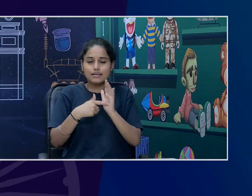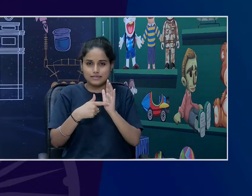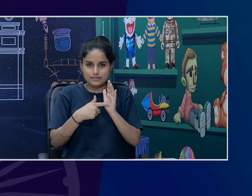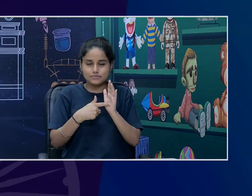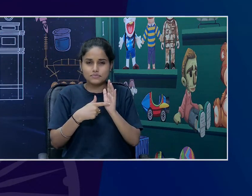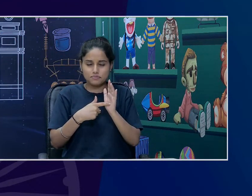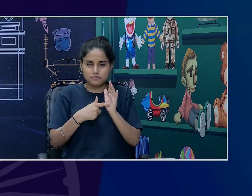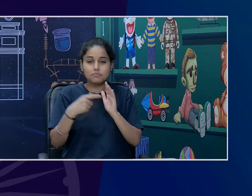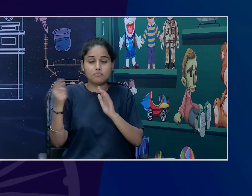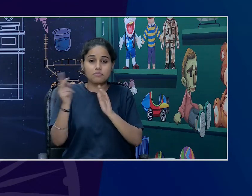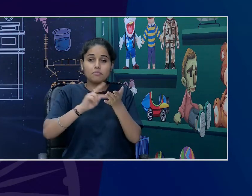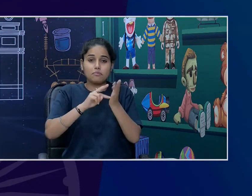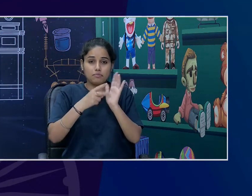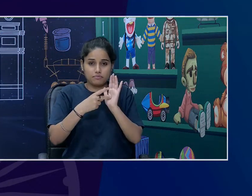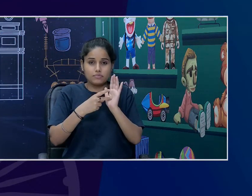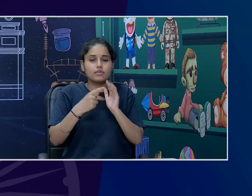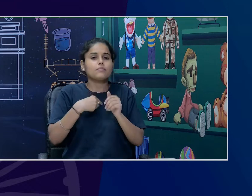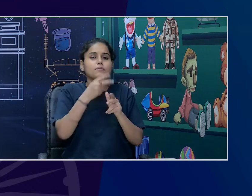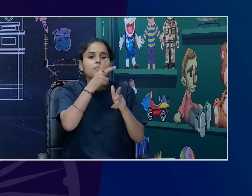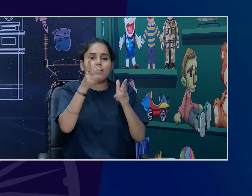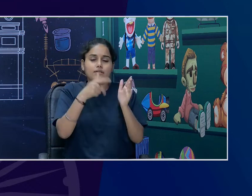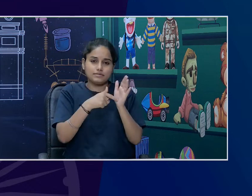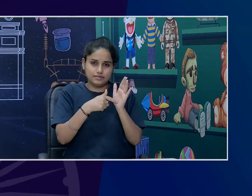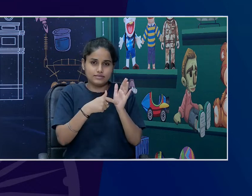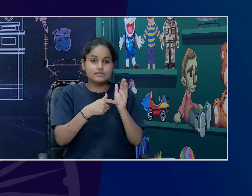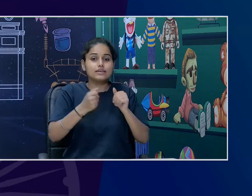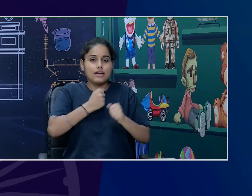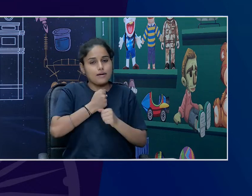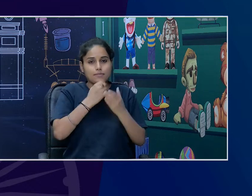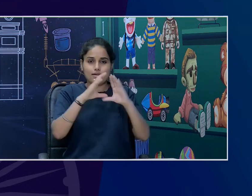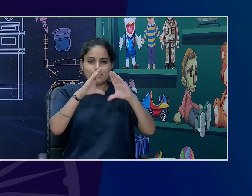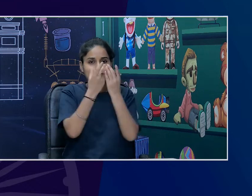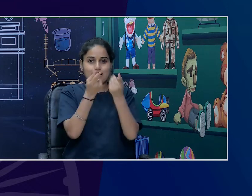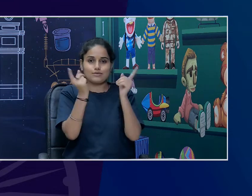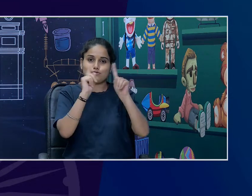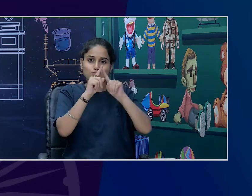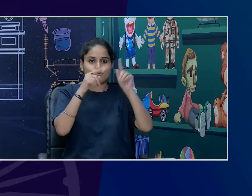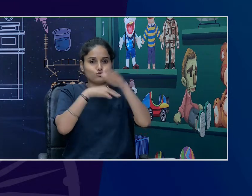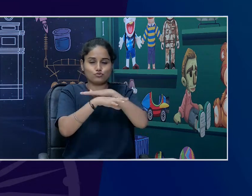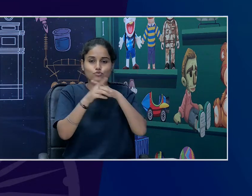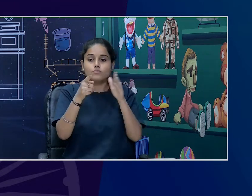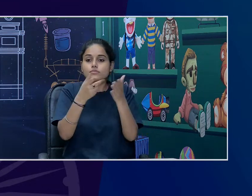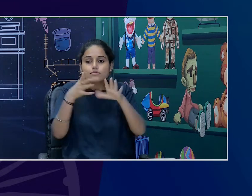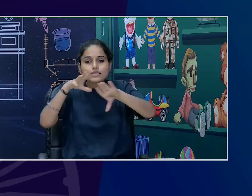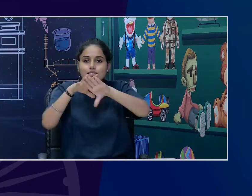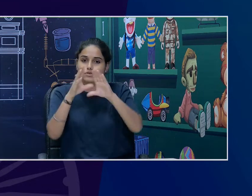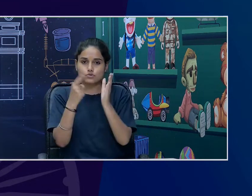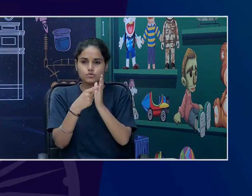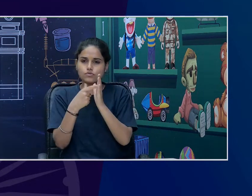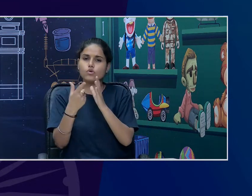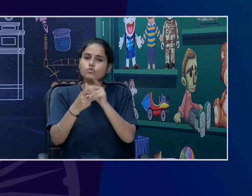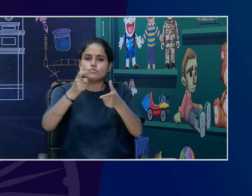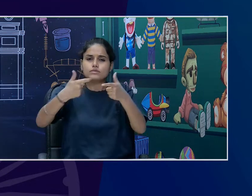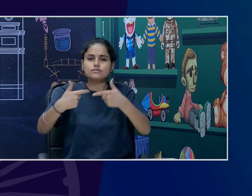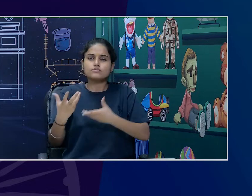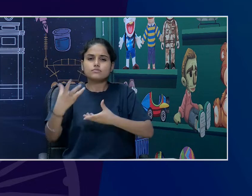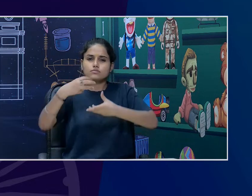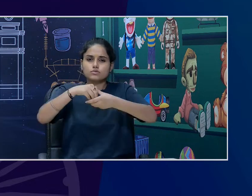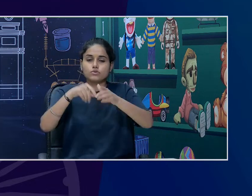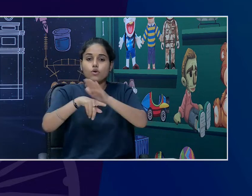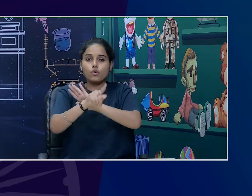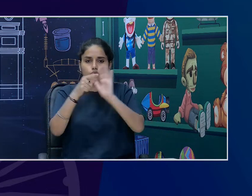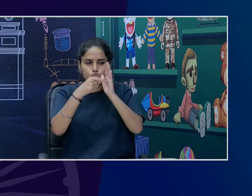our, yes, sure, I can tell you that to make our classroom inclusive, I've converted the poem into